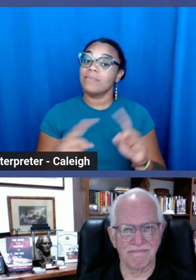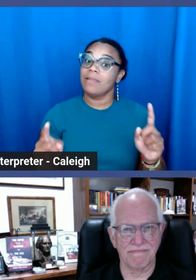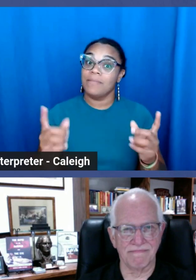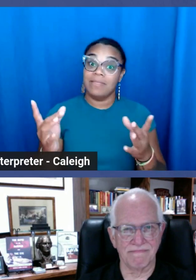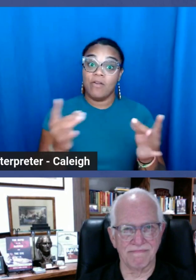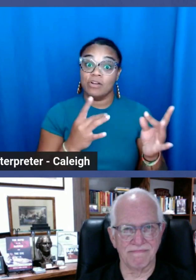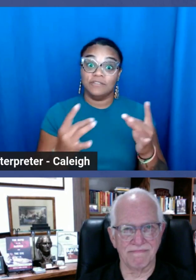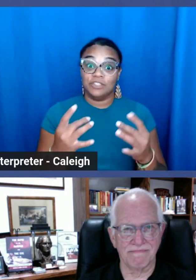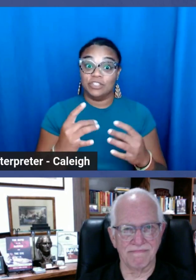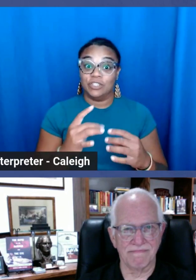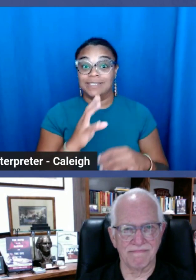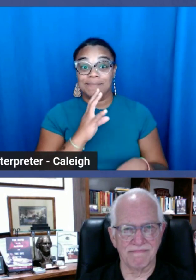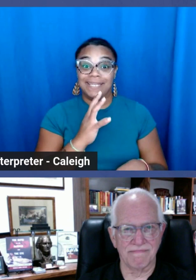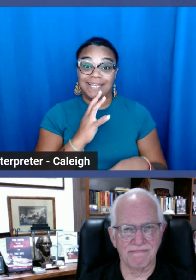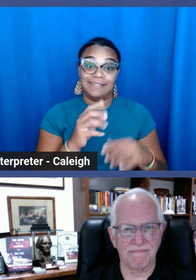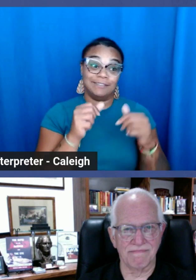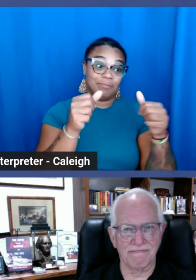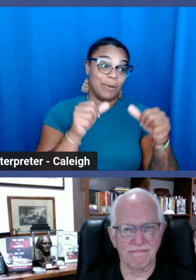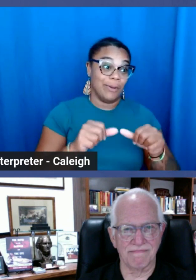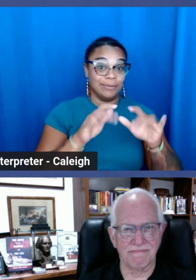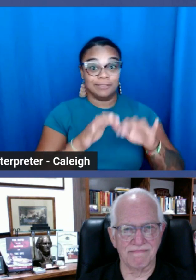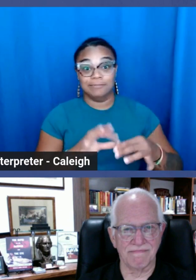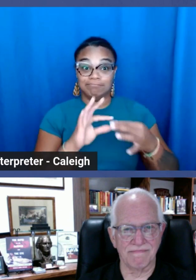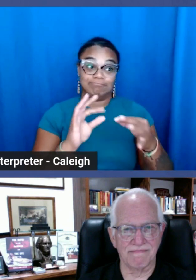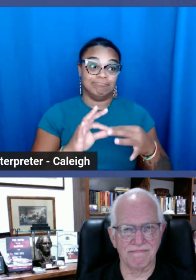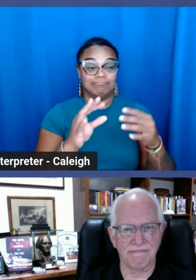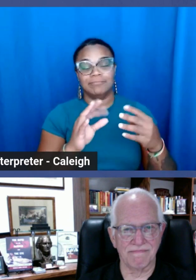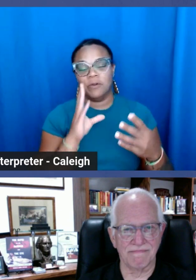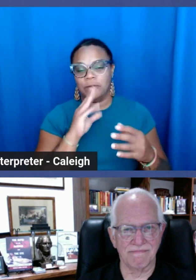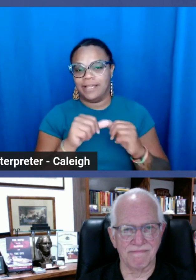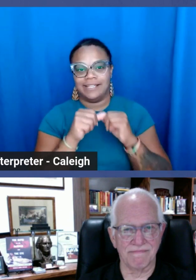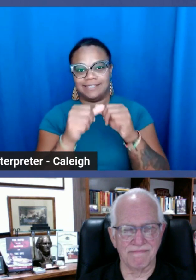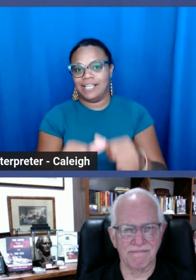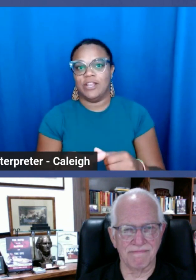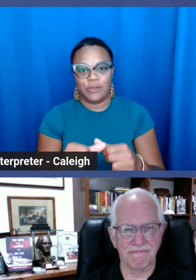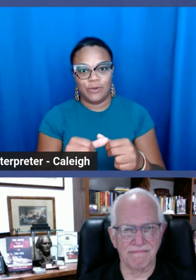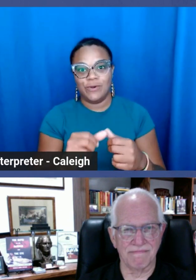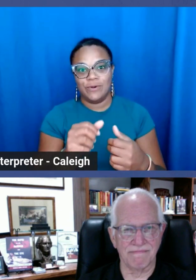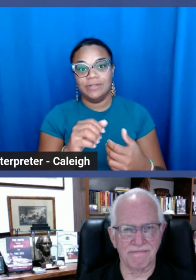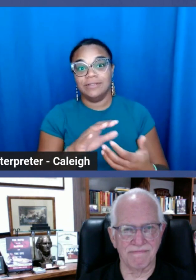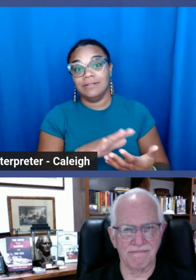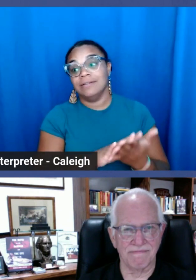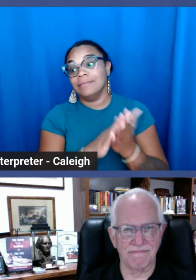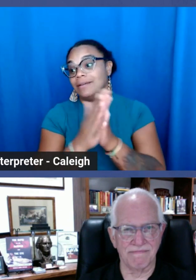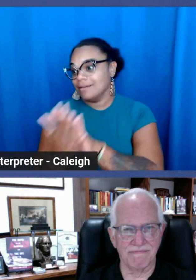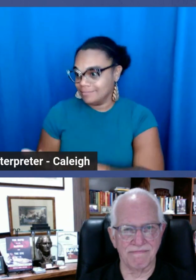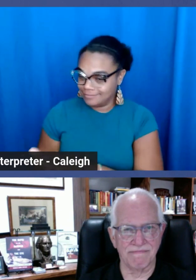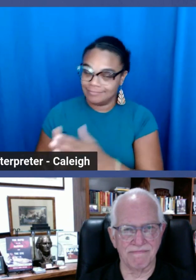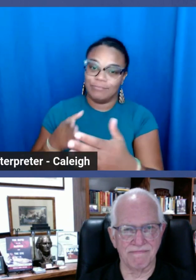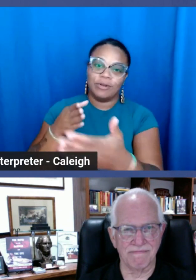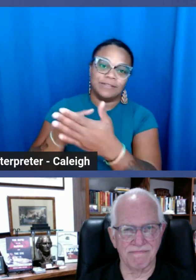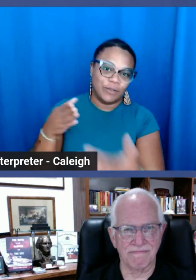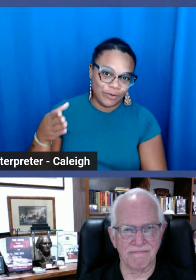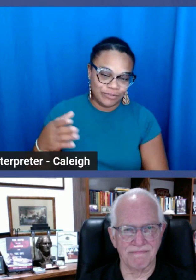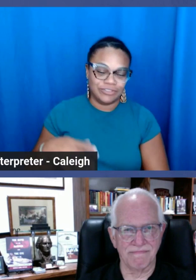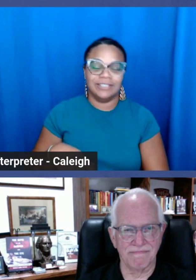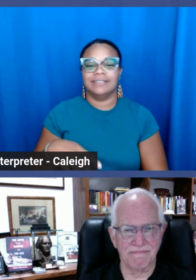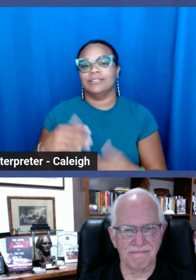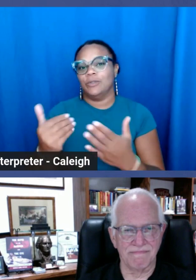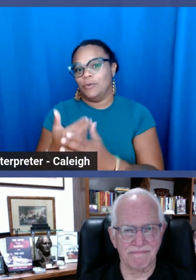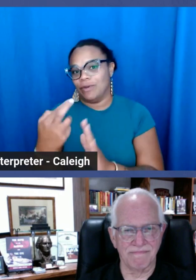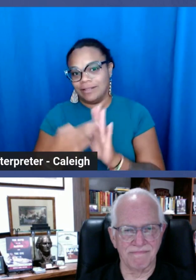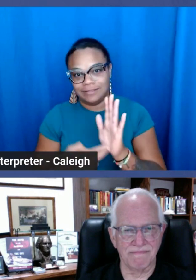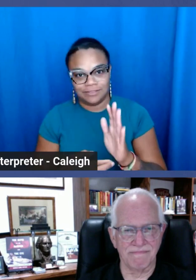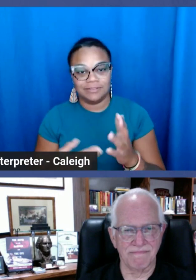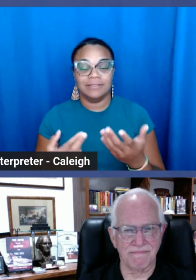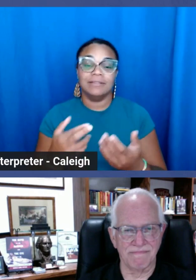speech will continue to result in prosecutions and new regulations. It's sexually oriented